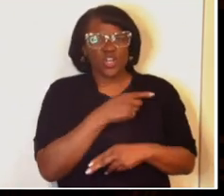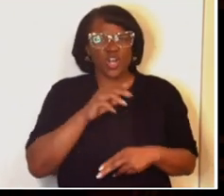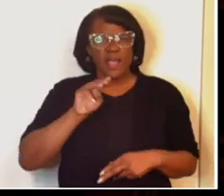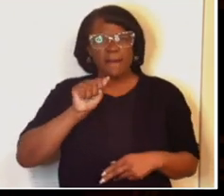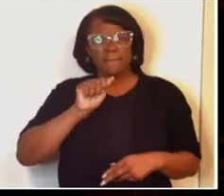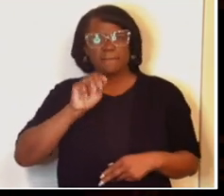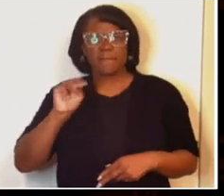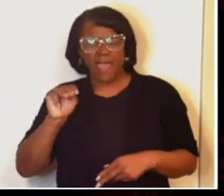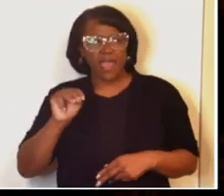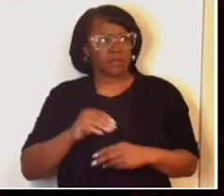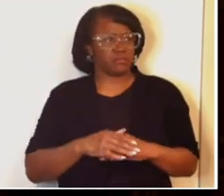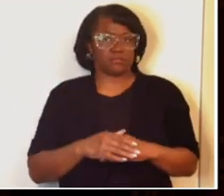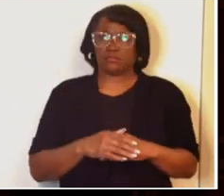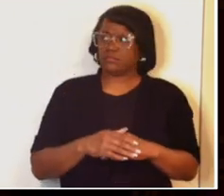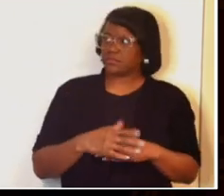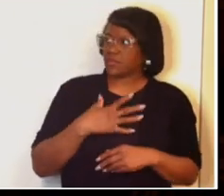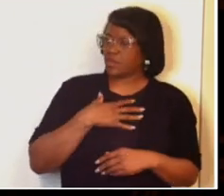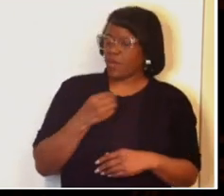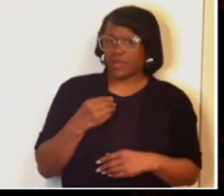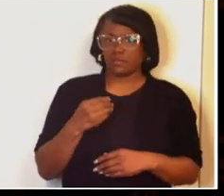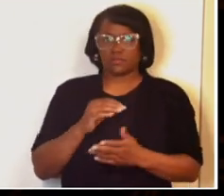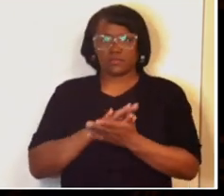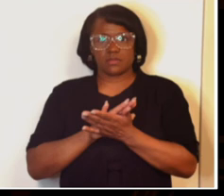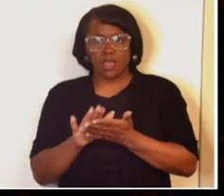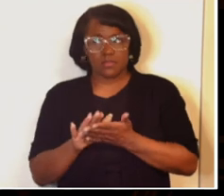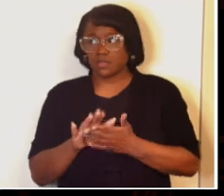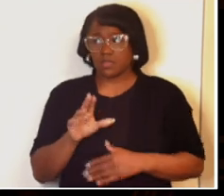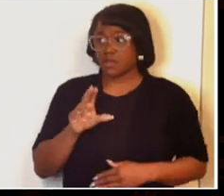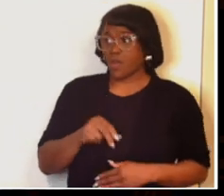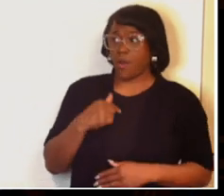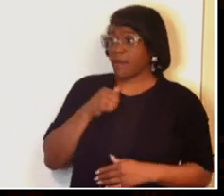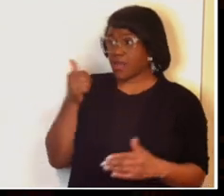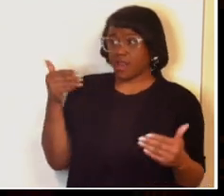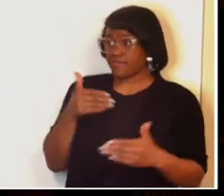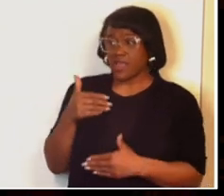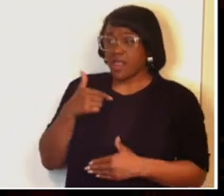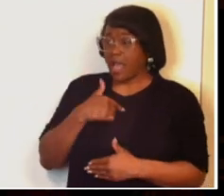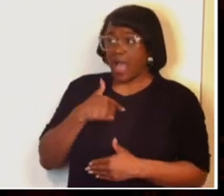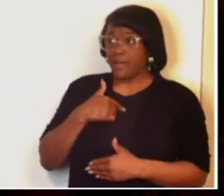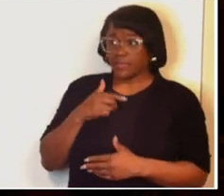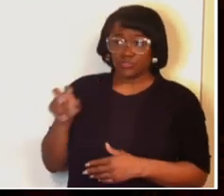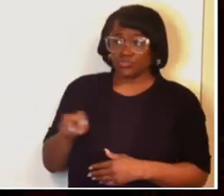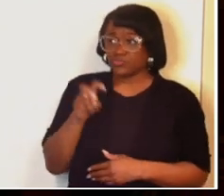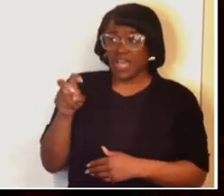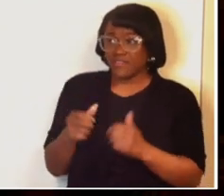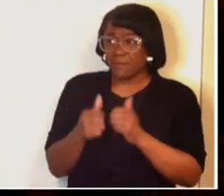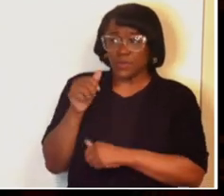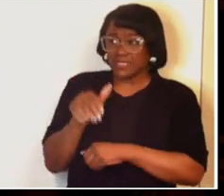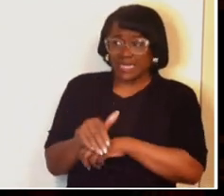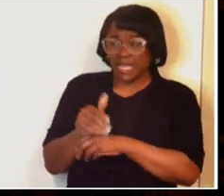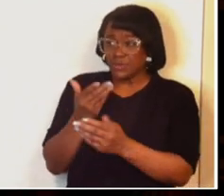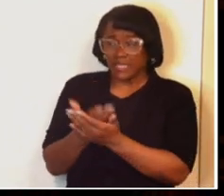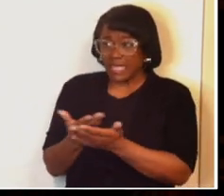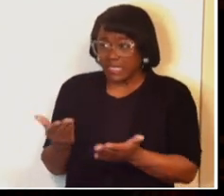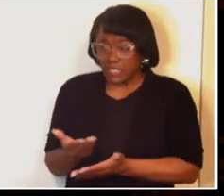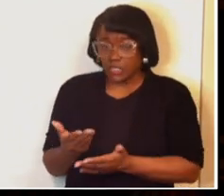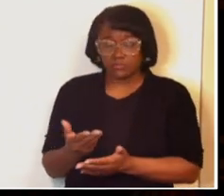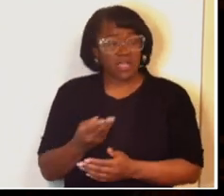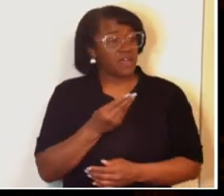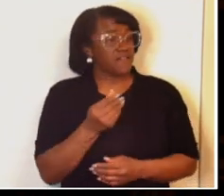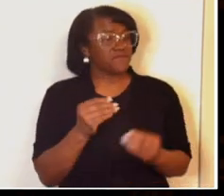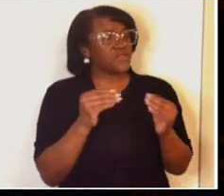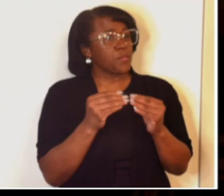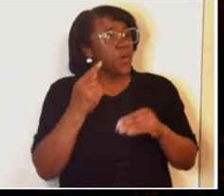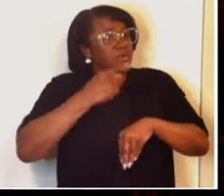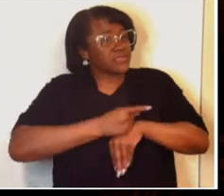white gentleman. "No, I ain't. I've been traveling mostly at night to get here." "A few more days of darkness will bring you to